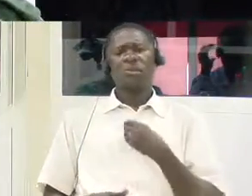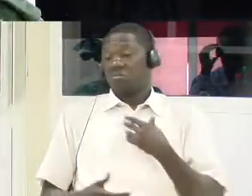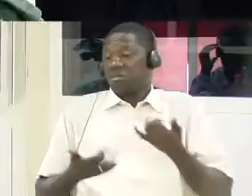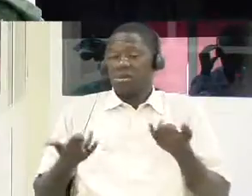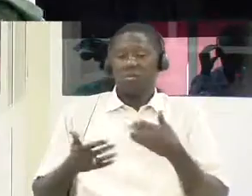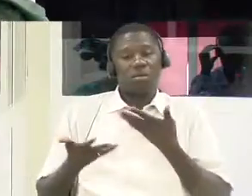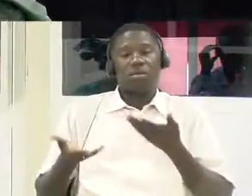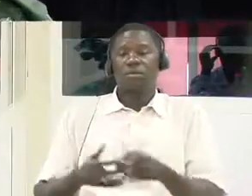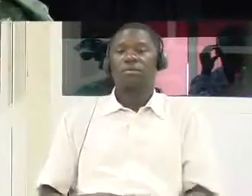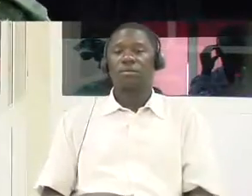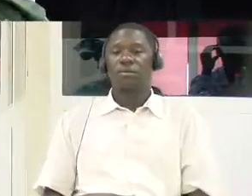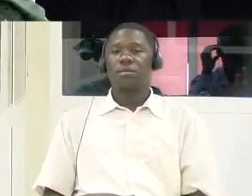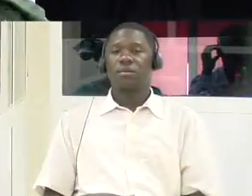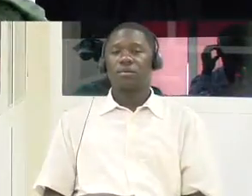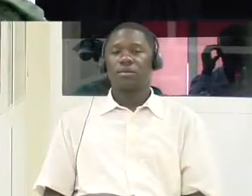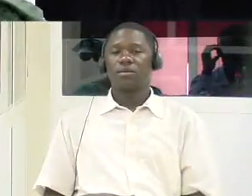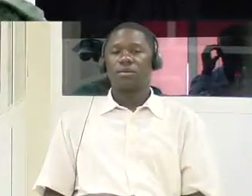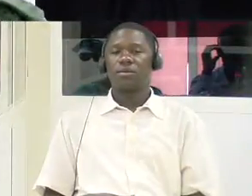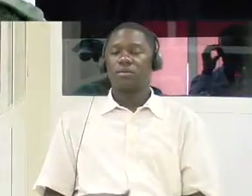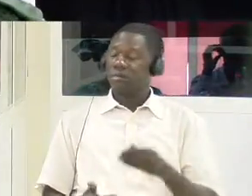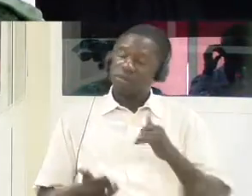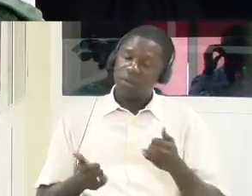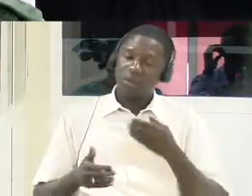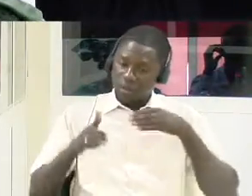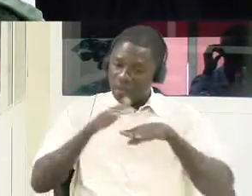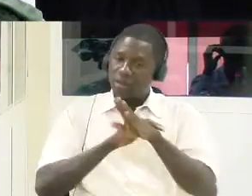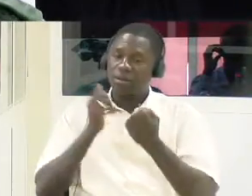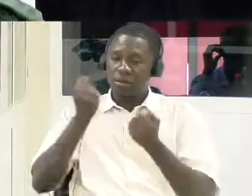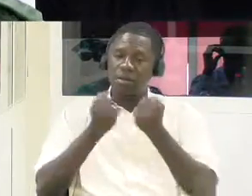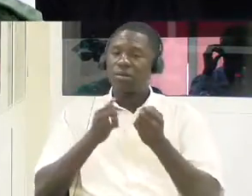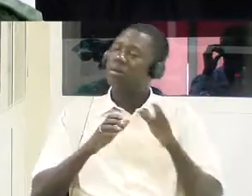So then he entered his car and then he went.